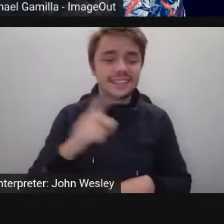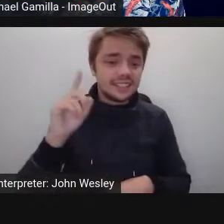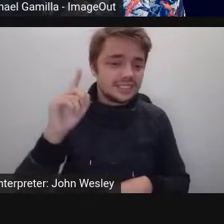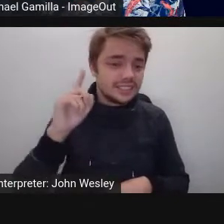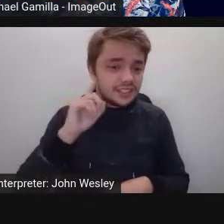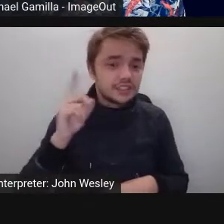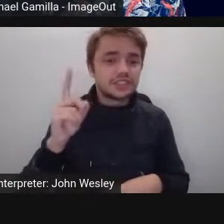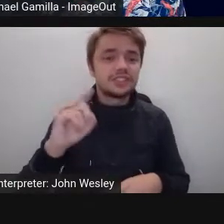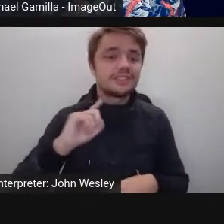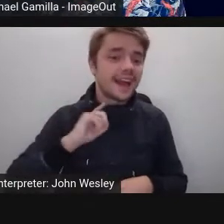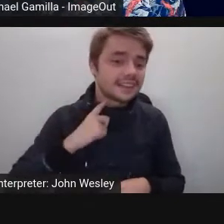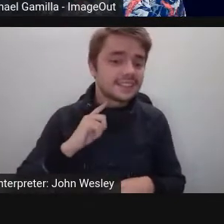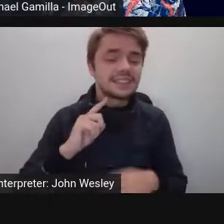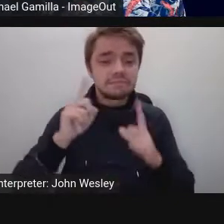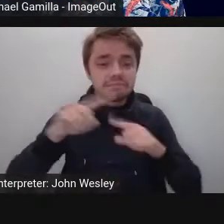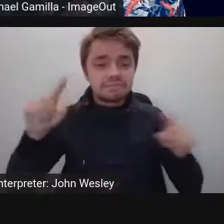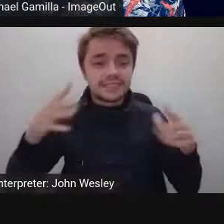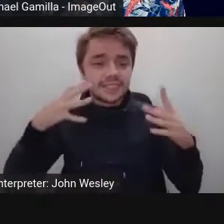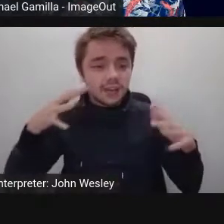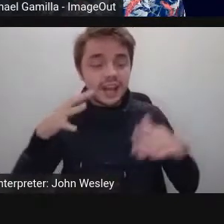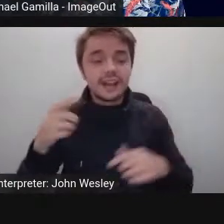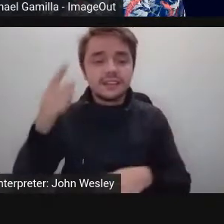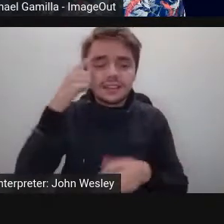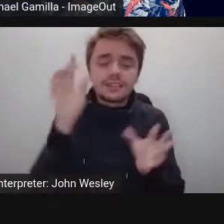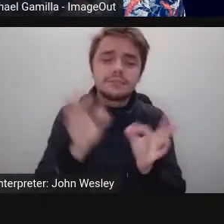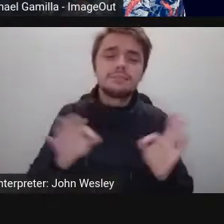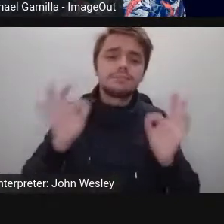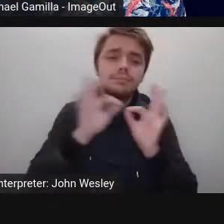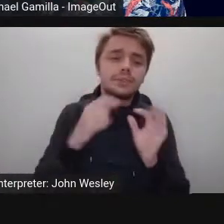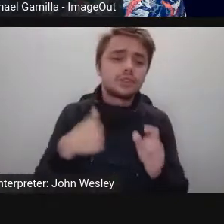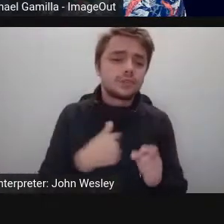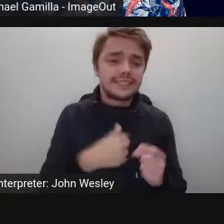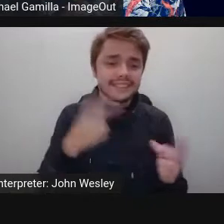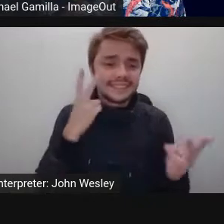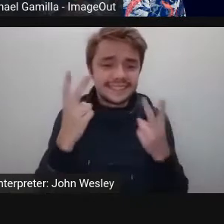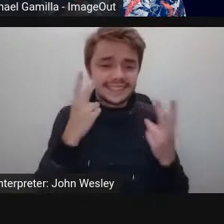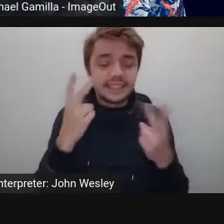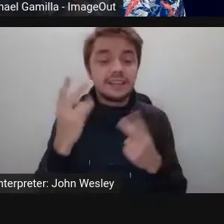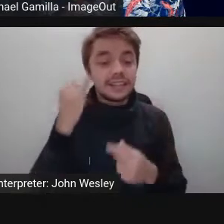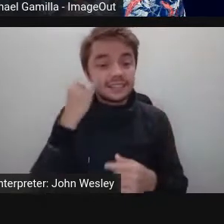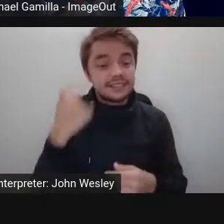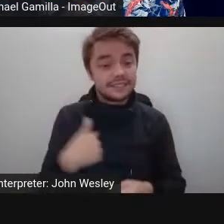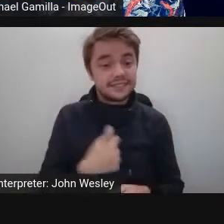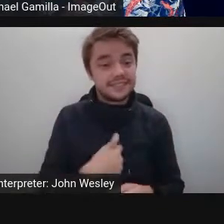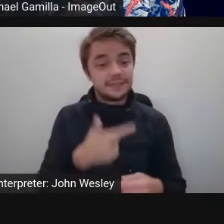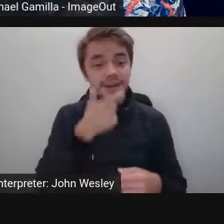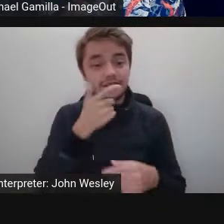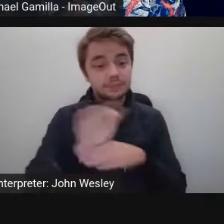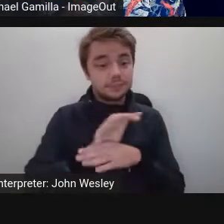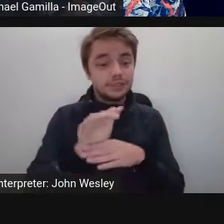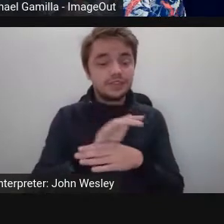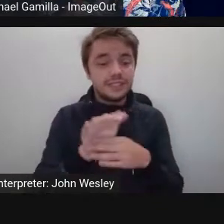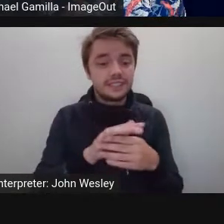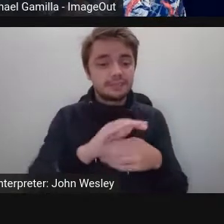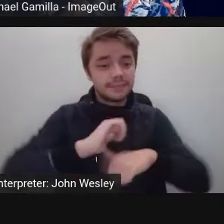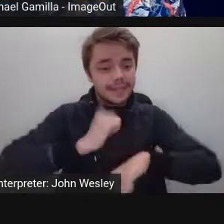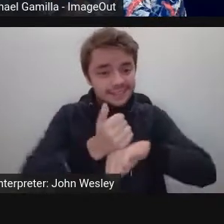films. I think that when we see movies with Latin American actors, I want to hear Latin American actors with their accents. I want to embrace